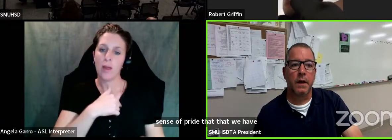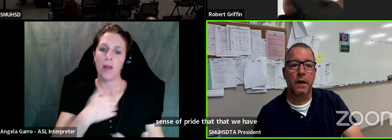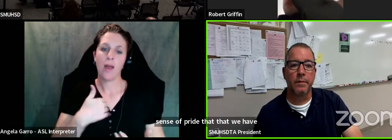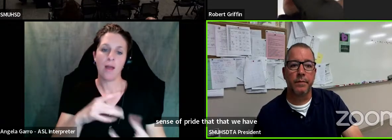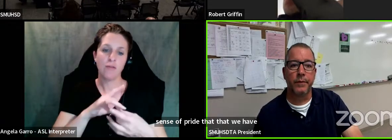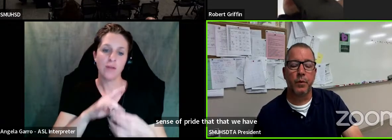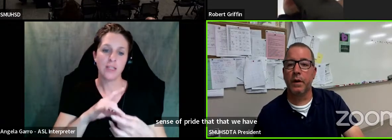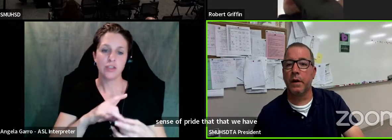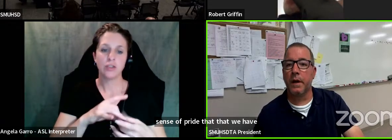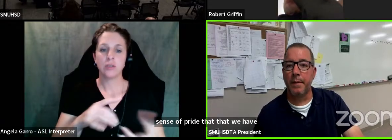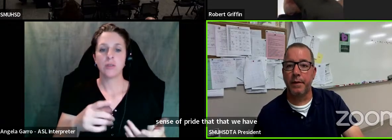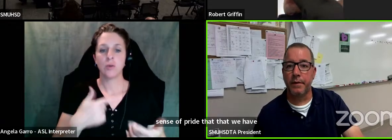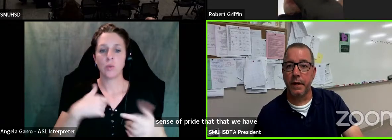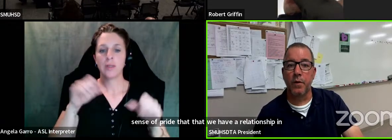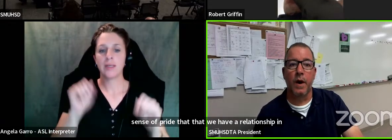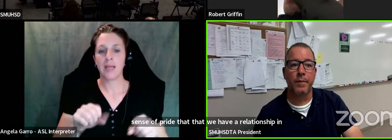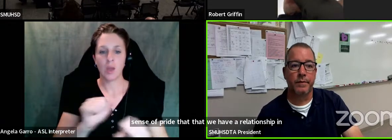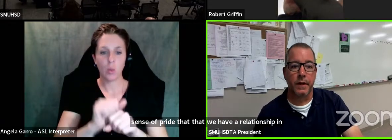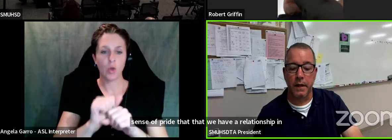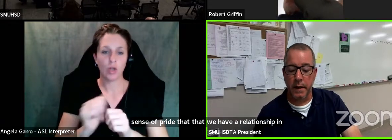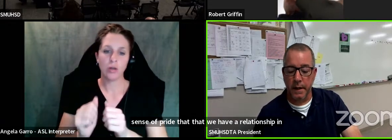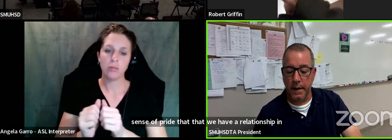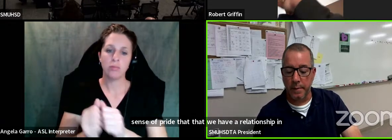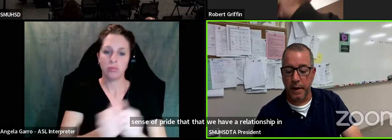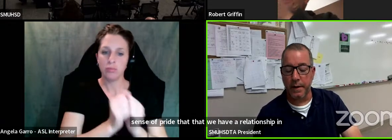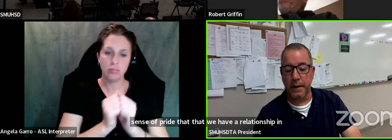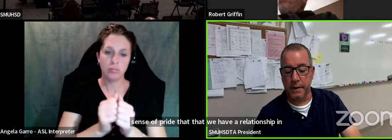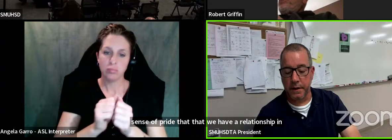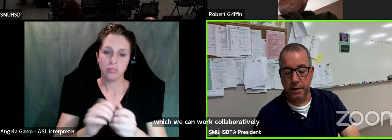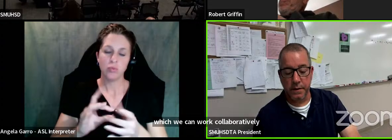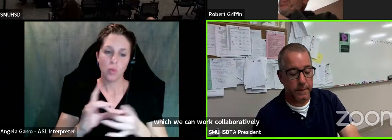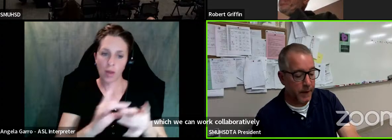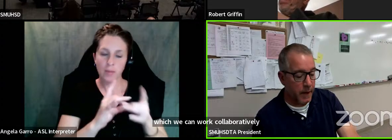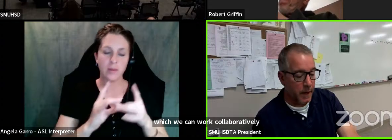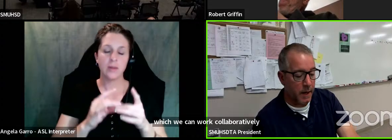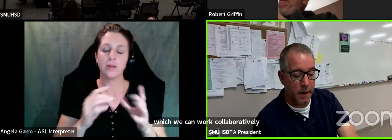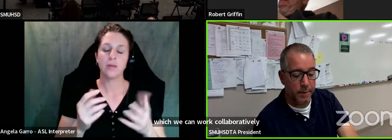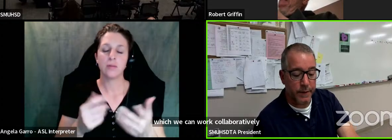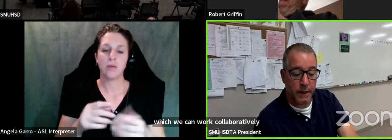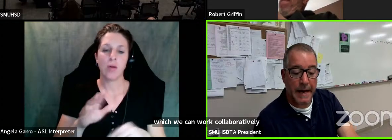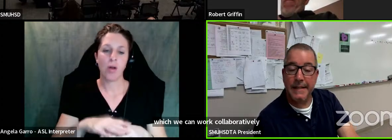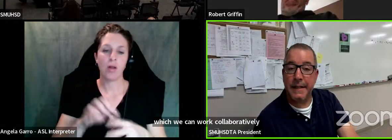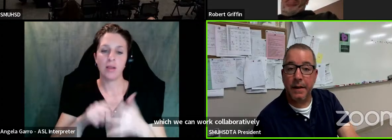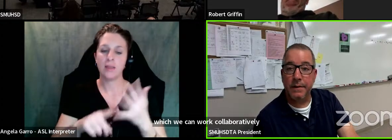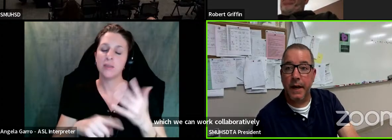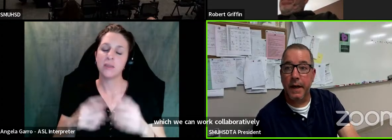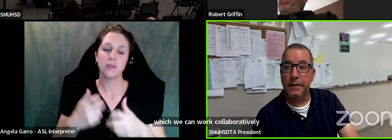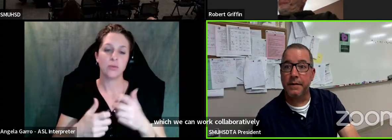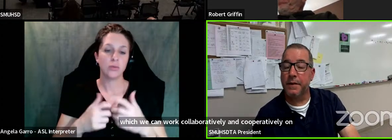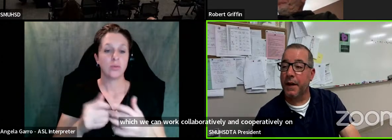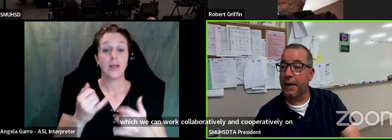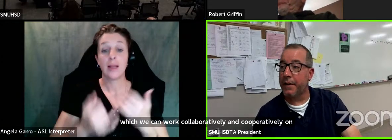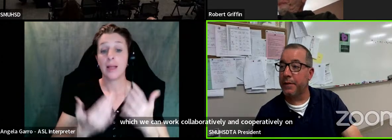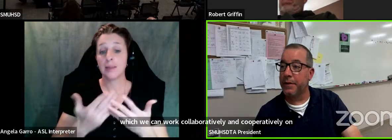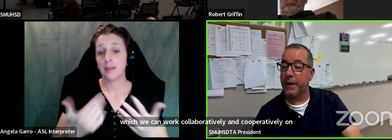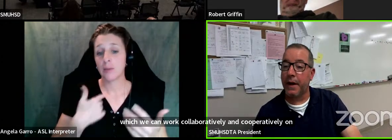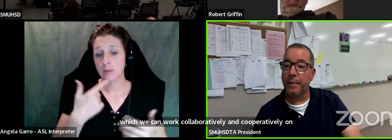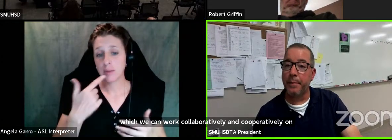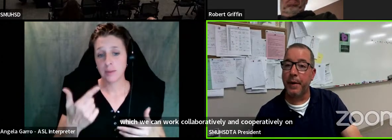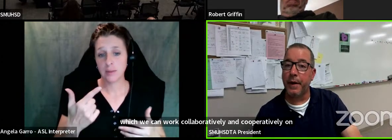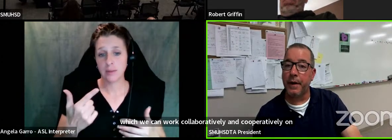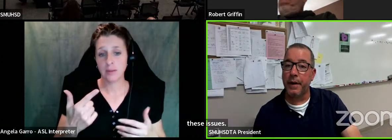can work collaboratively and cooperatively on these issues. The last thing I'll say is